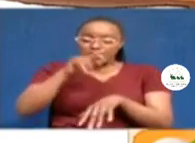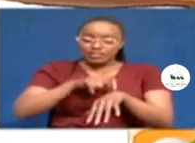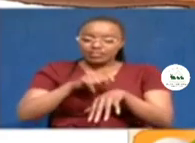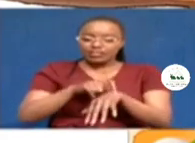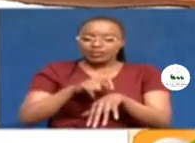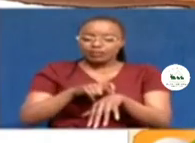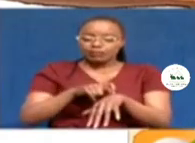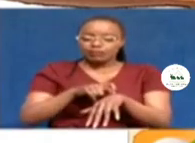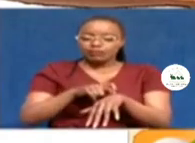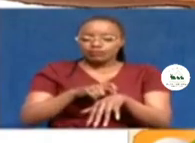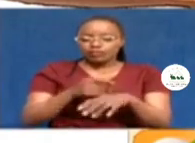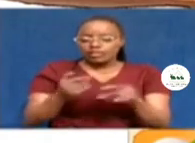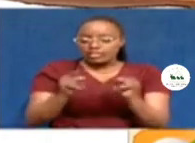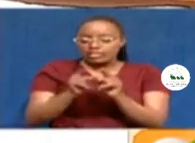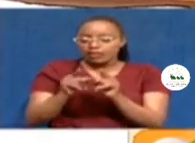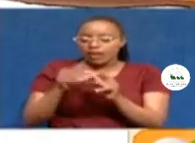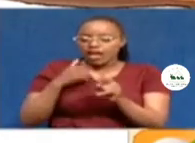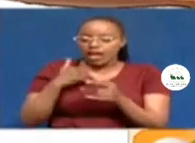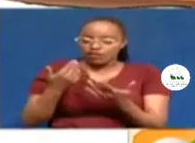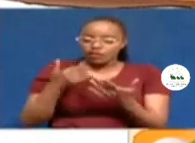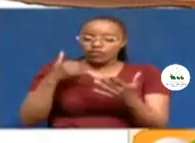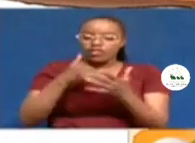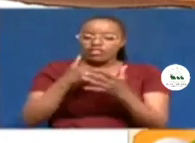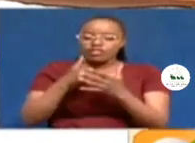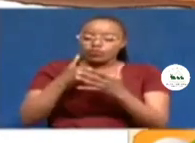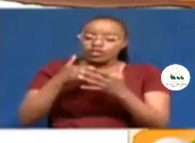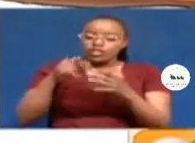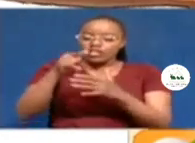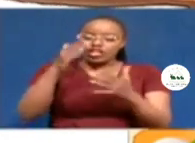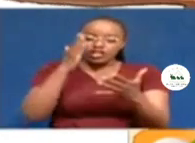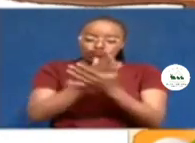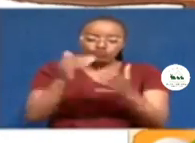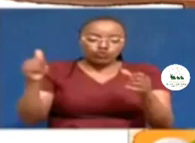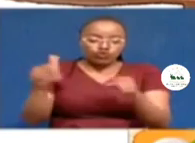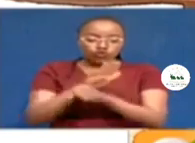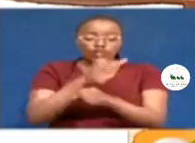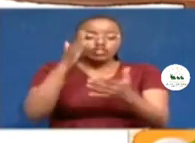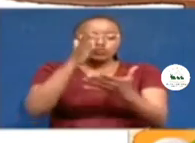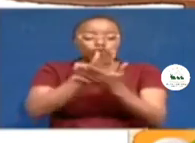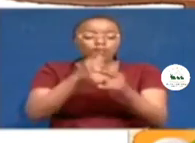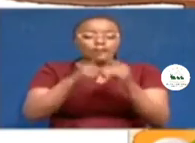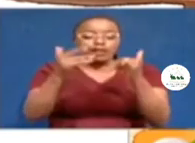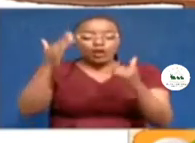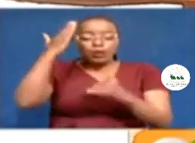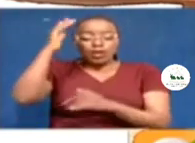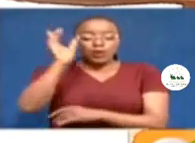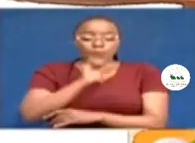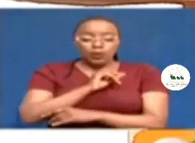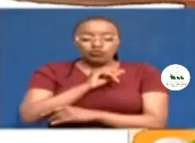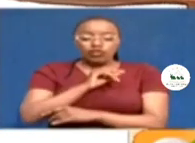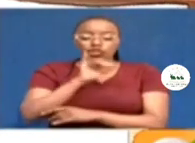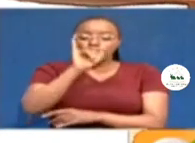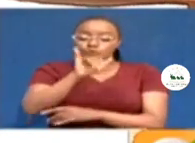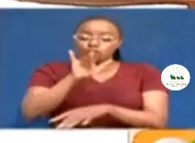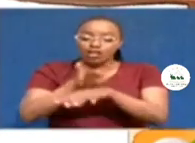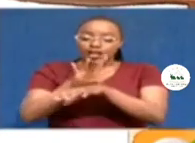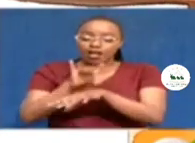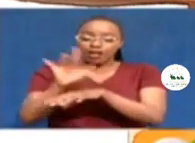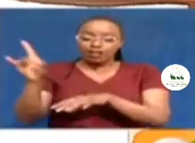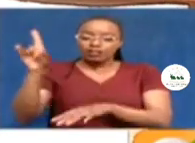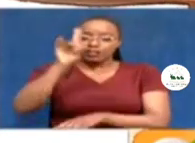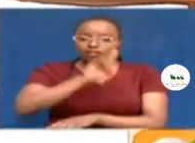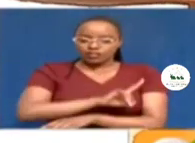time marshaled in his entire troop. But as we now know, even in those early days,